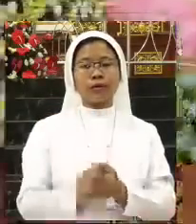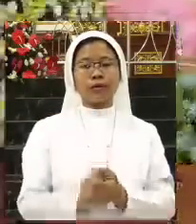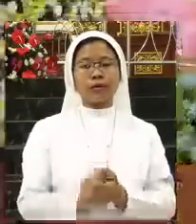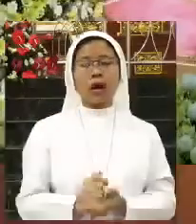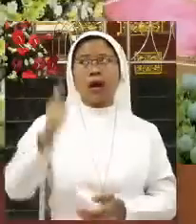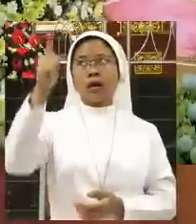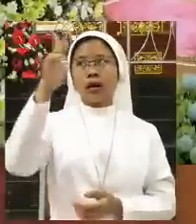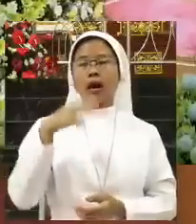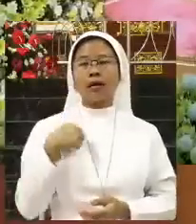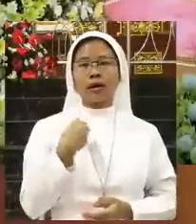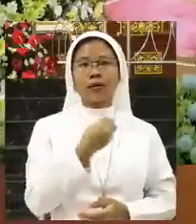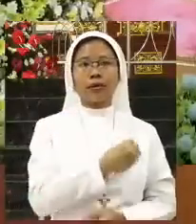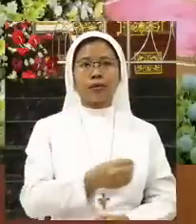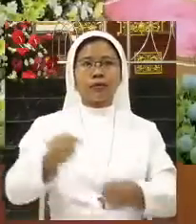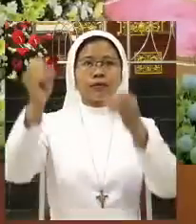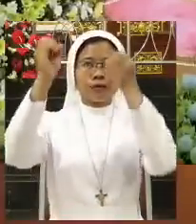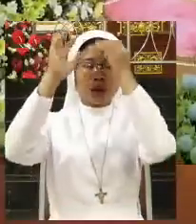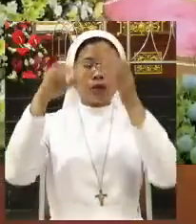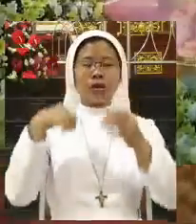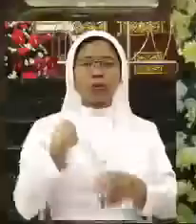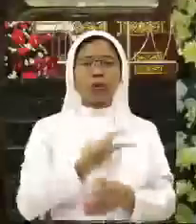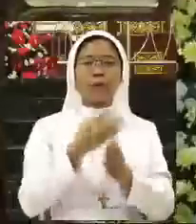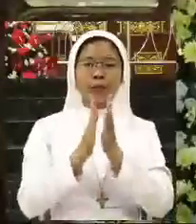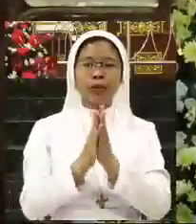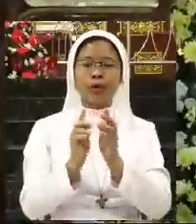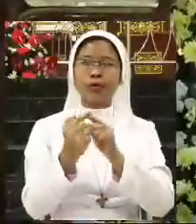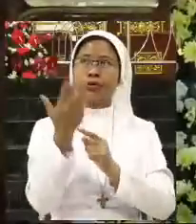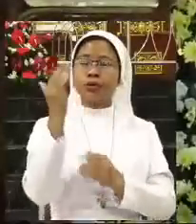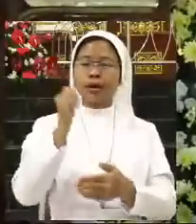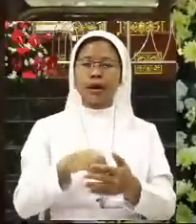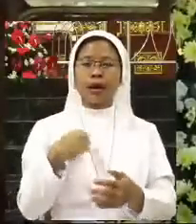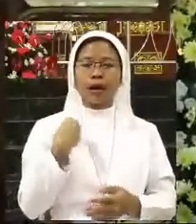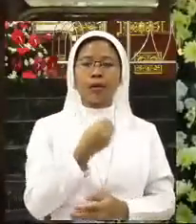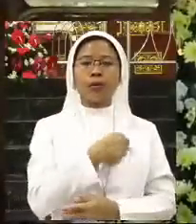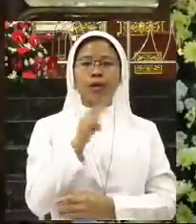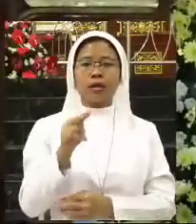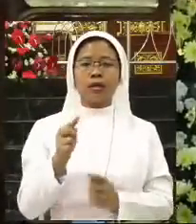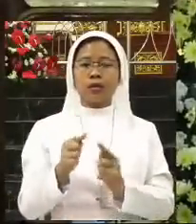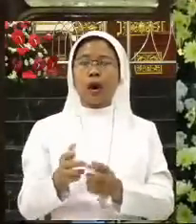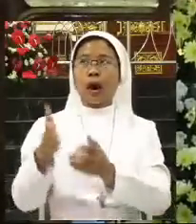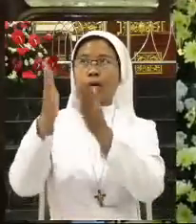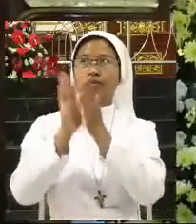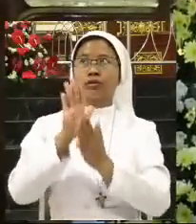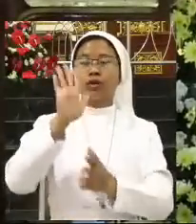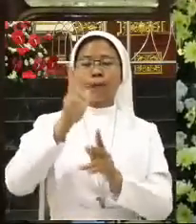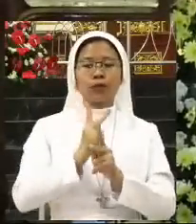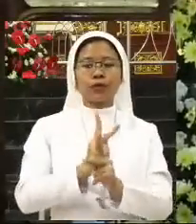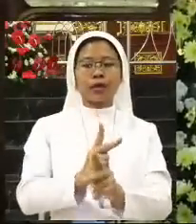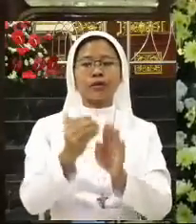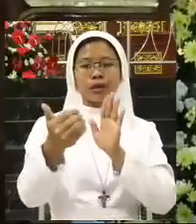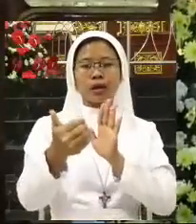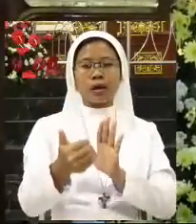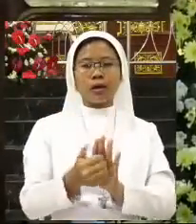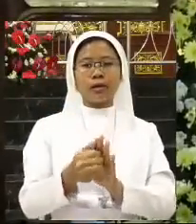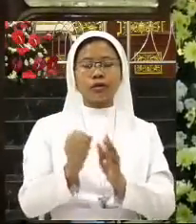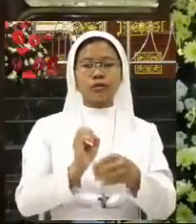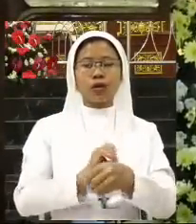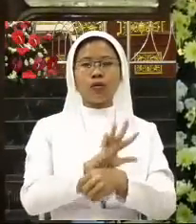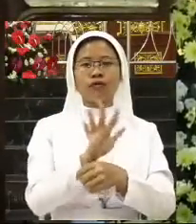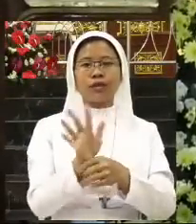God our Father, we come to you in our need to ask your protection against the